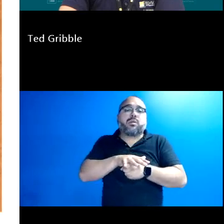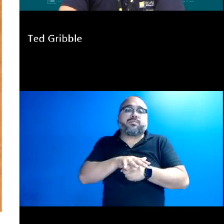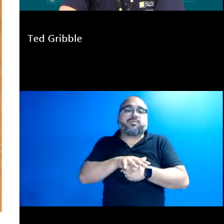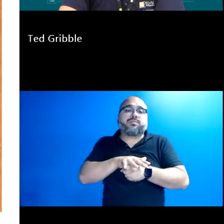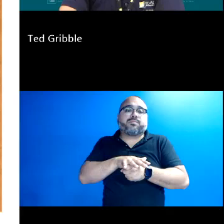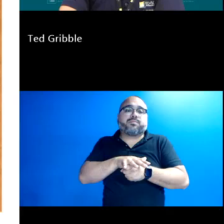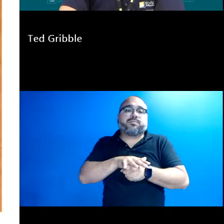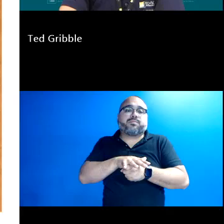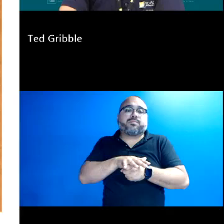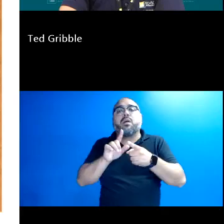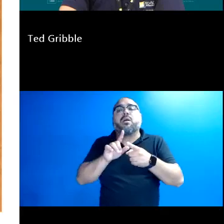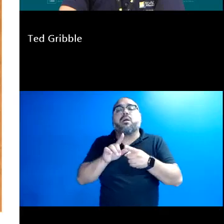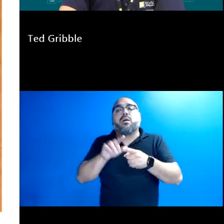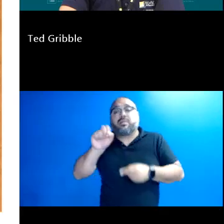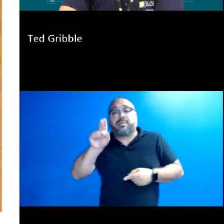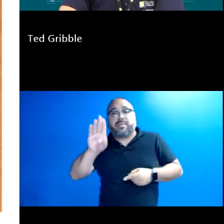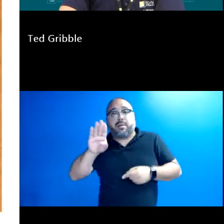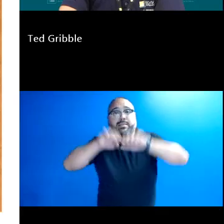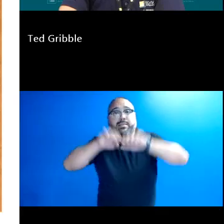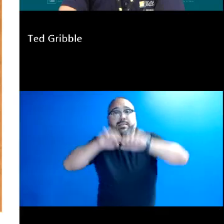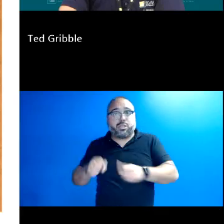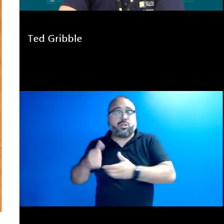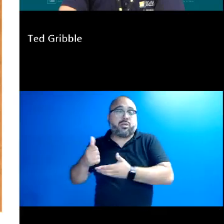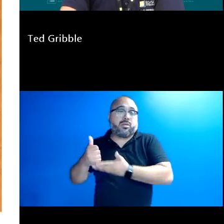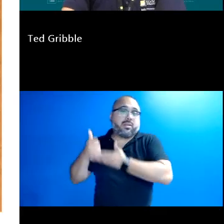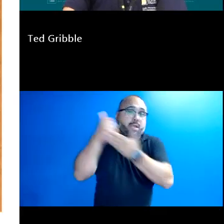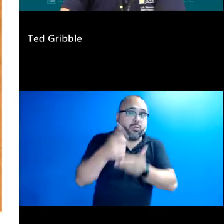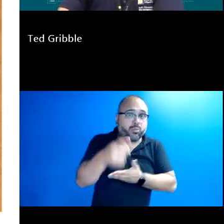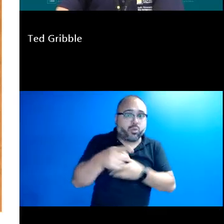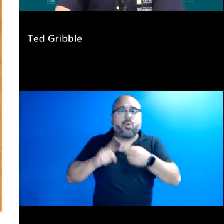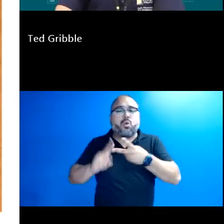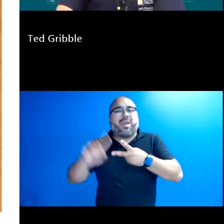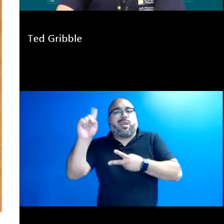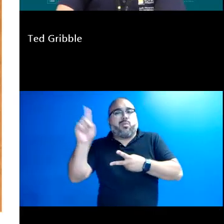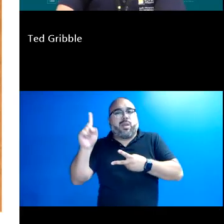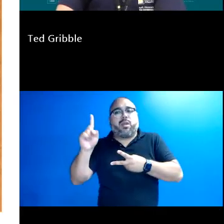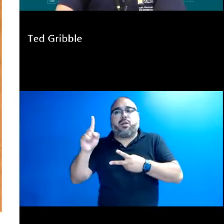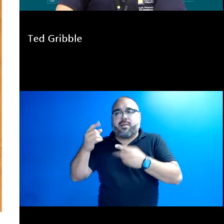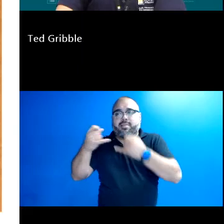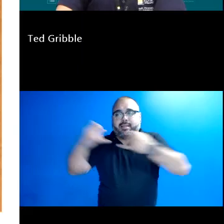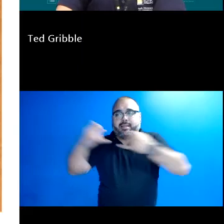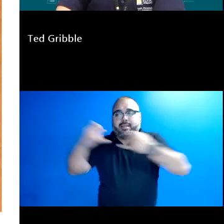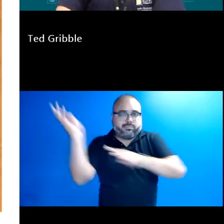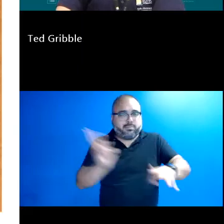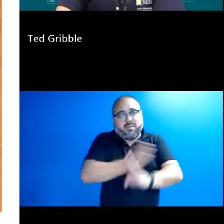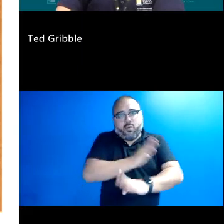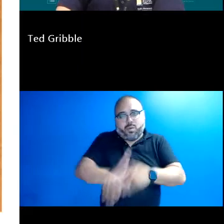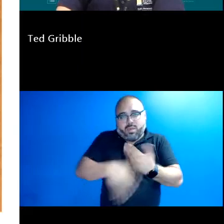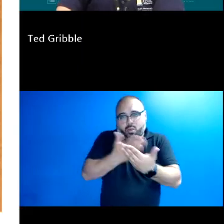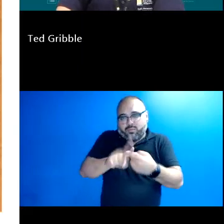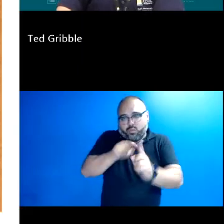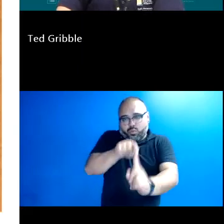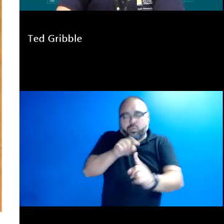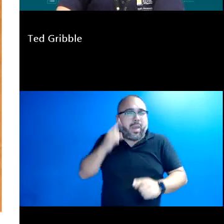substation that serves you and where the lines have to travel before they serve you. So that kind of, I think there are a couple questions in the